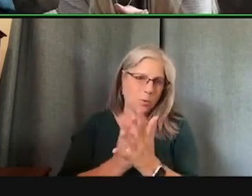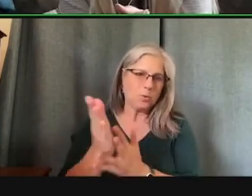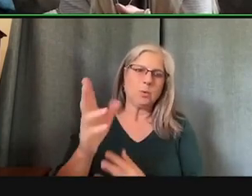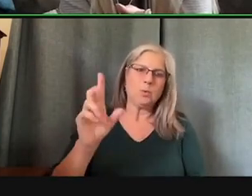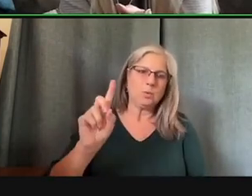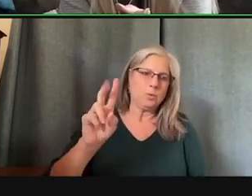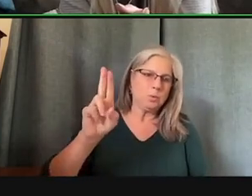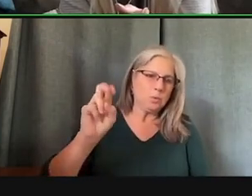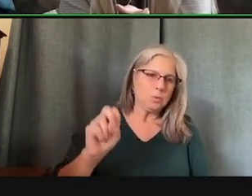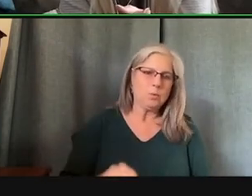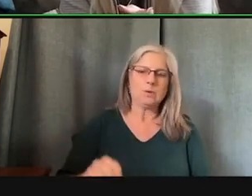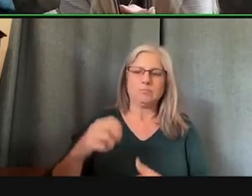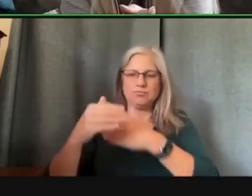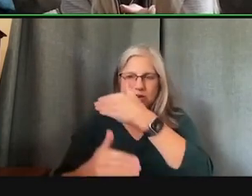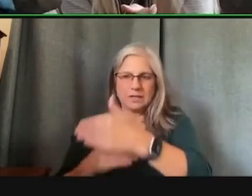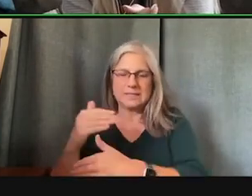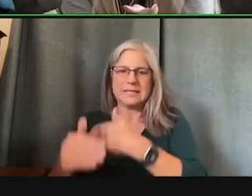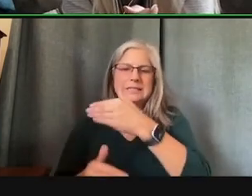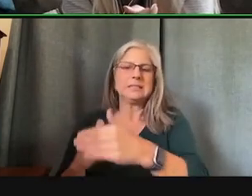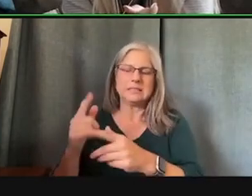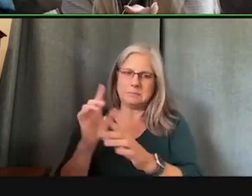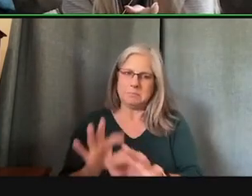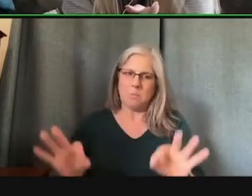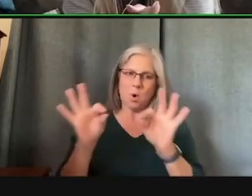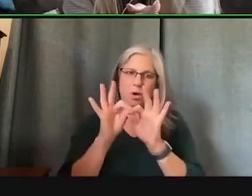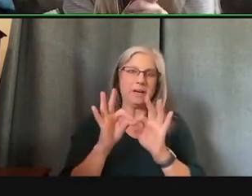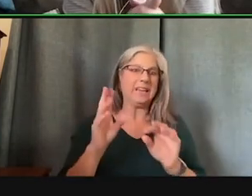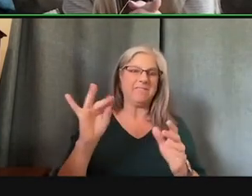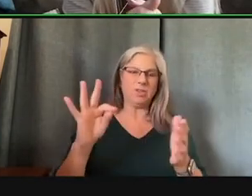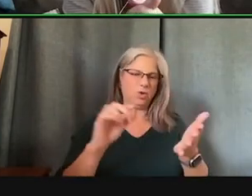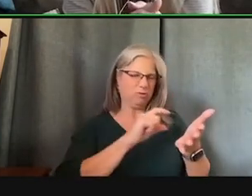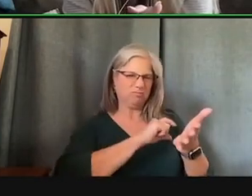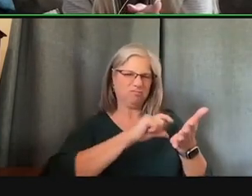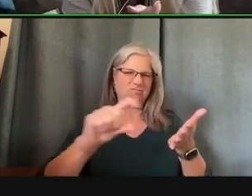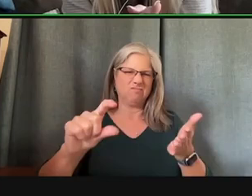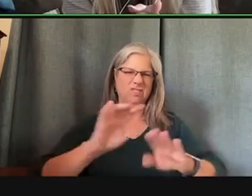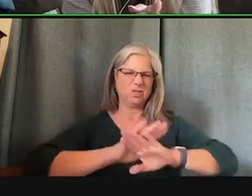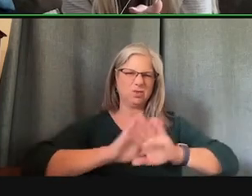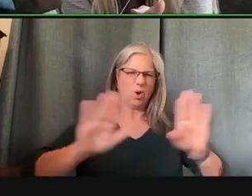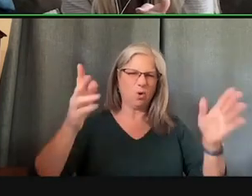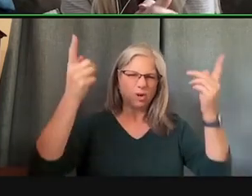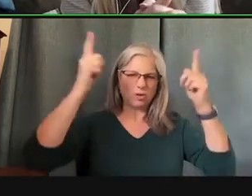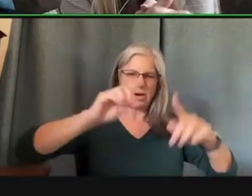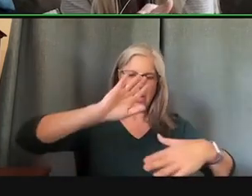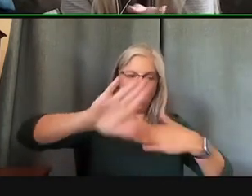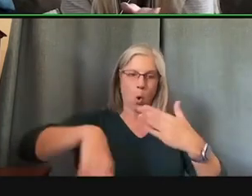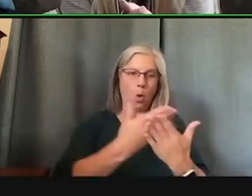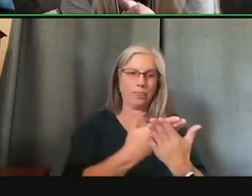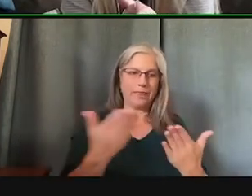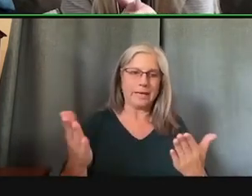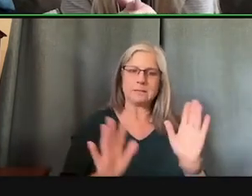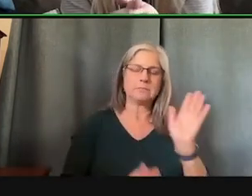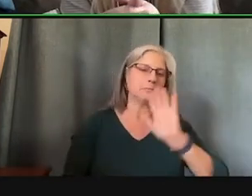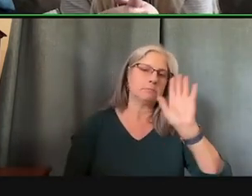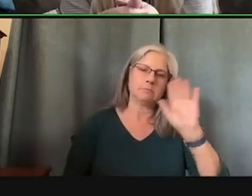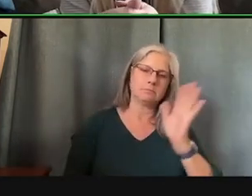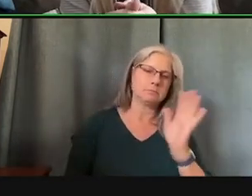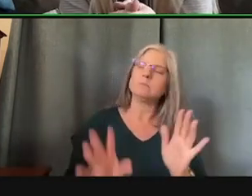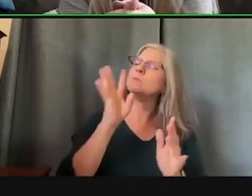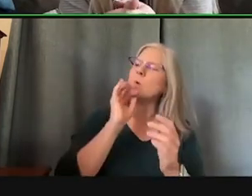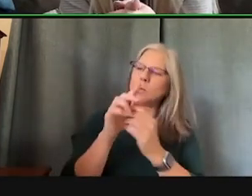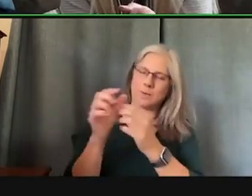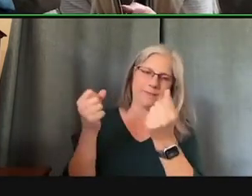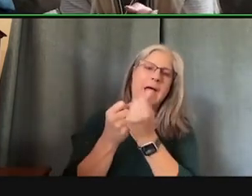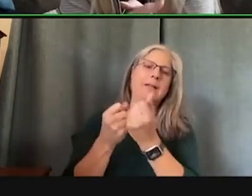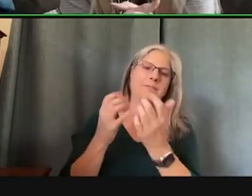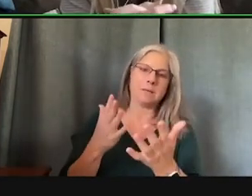So I would say if you're going to sign do not agree with the entire document, you should probably at least talk to an advocate before you sign